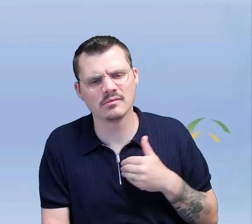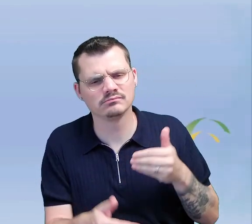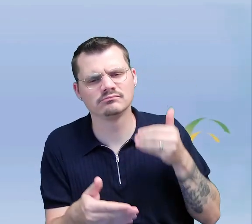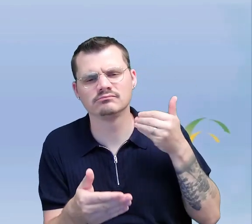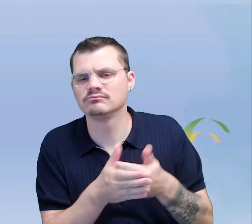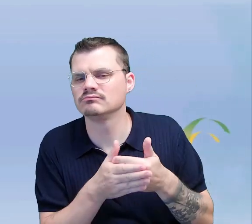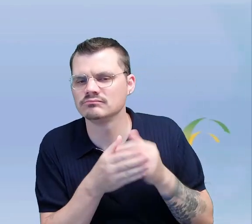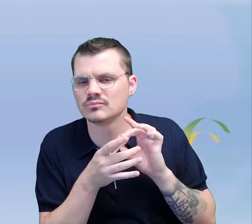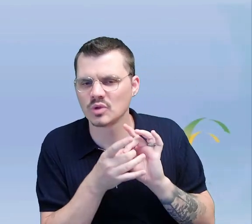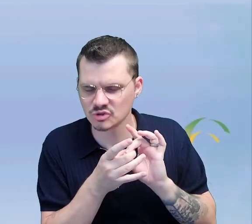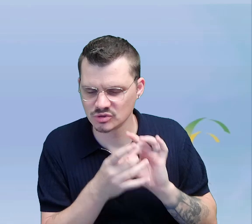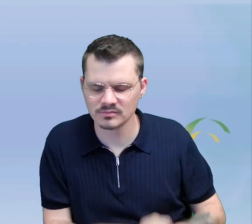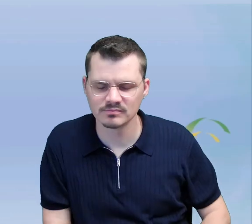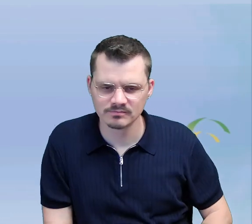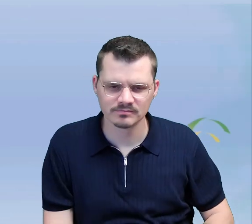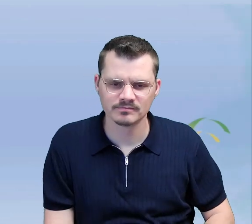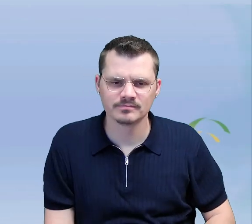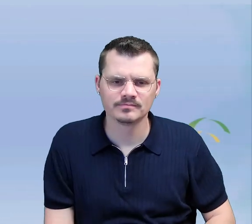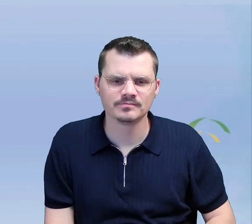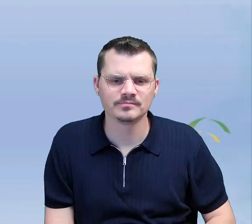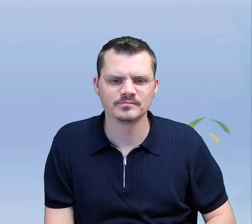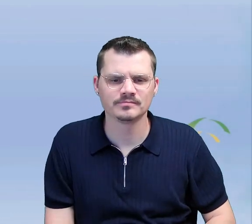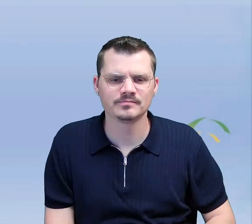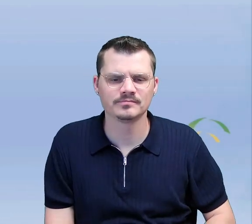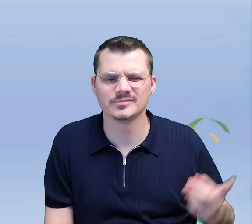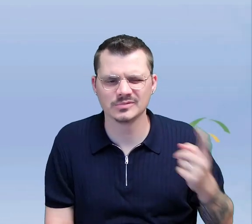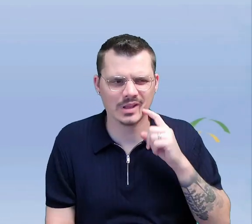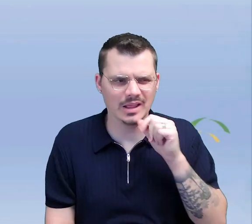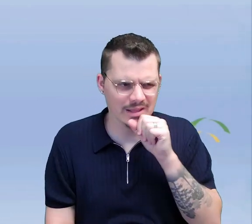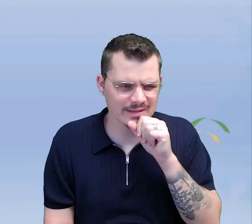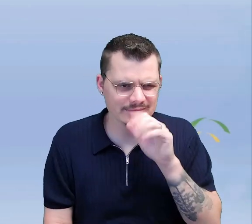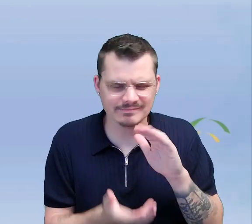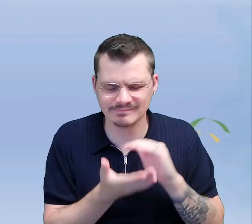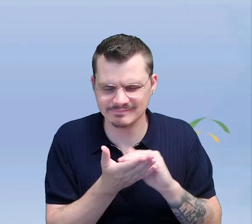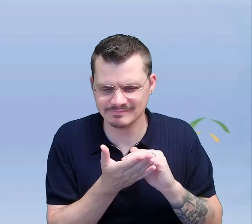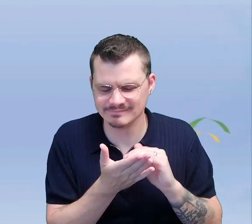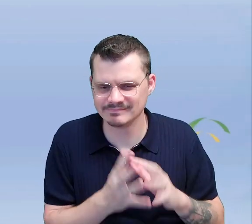really close relationship. Excuse me.